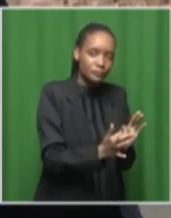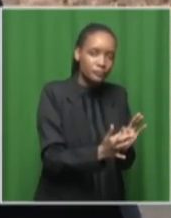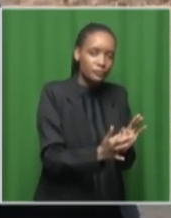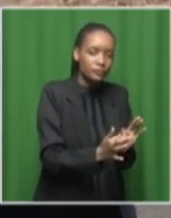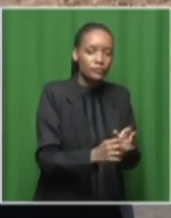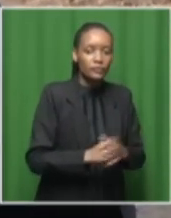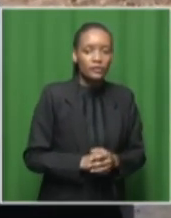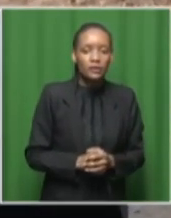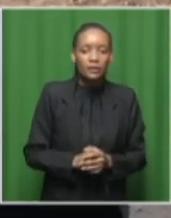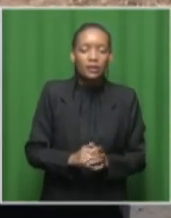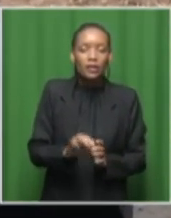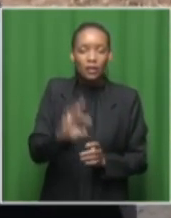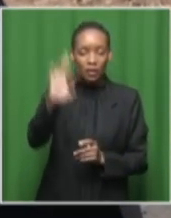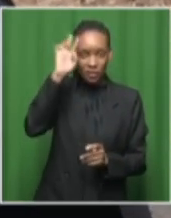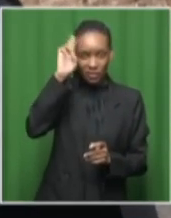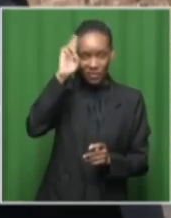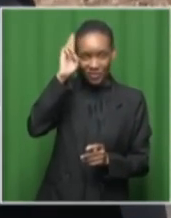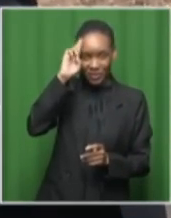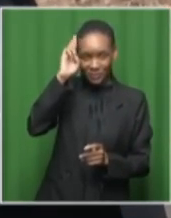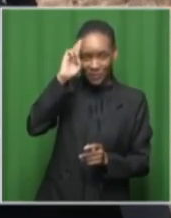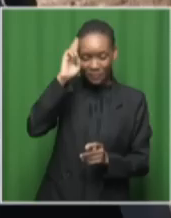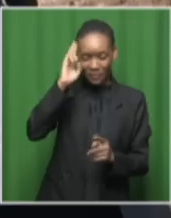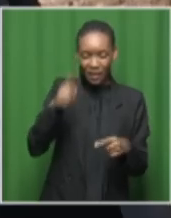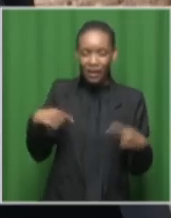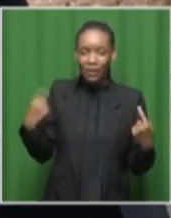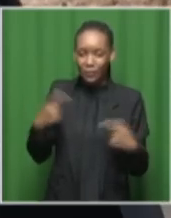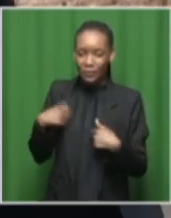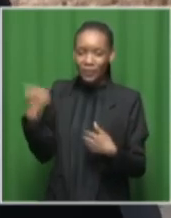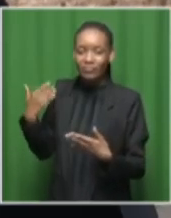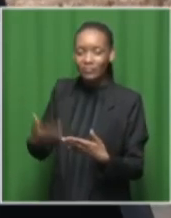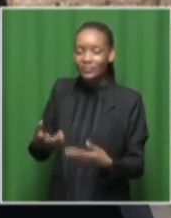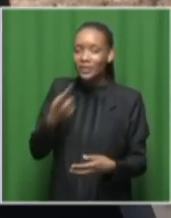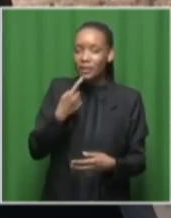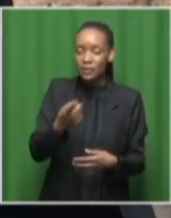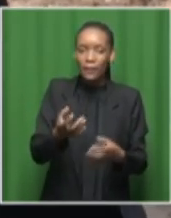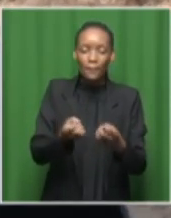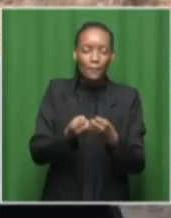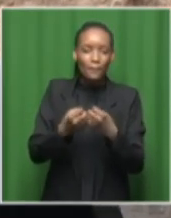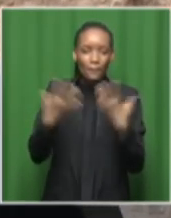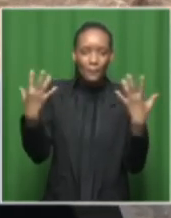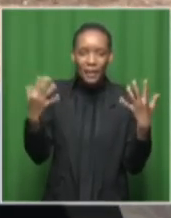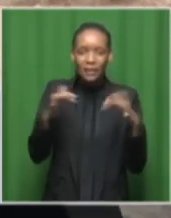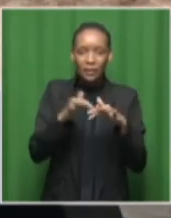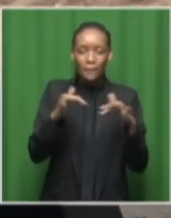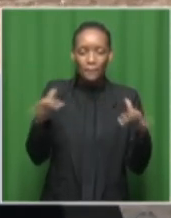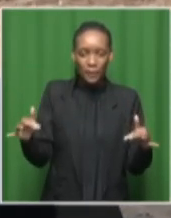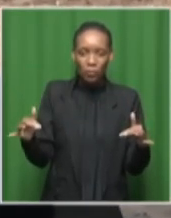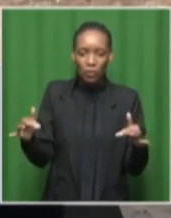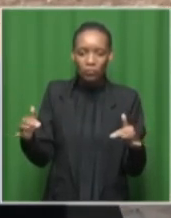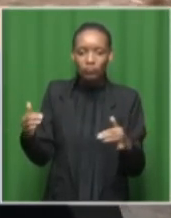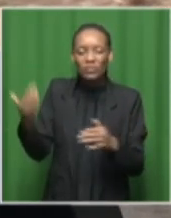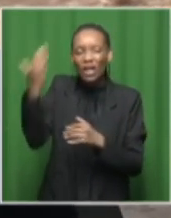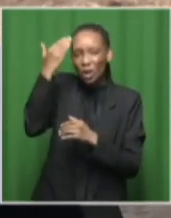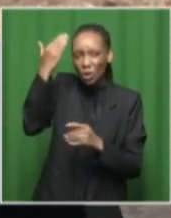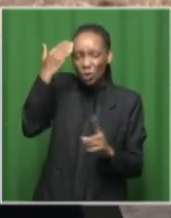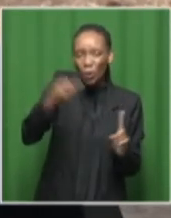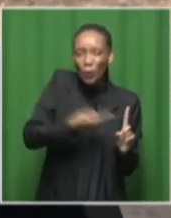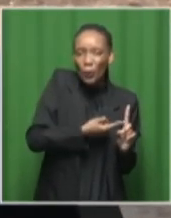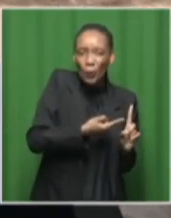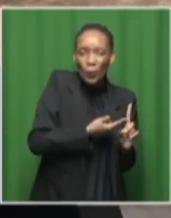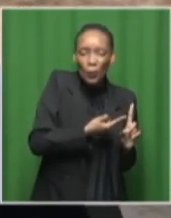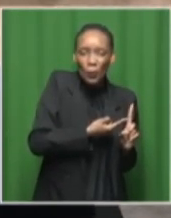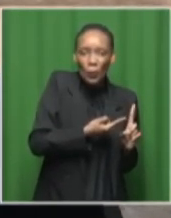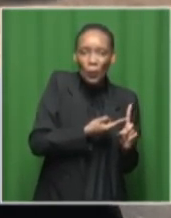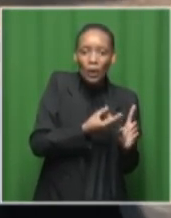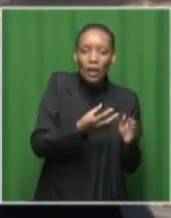the family home. Remember, of course, Vusi, that we've been saying many people know Nkosi Mangosuthu Buthelezi as the leader